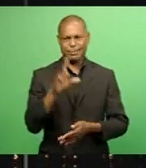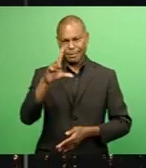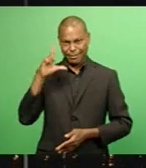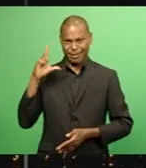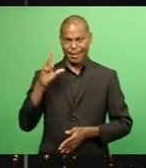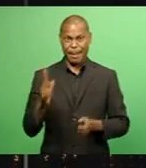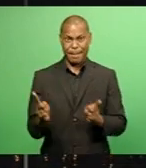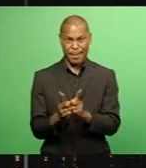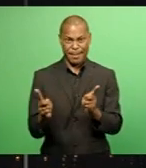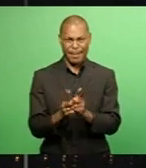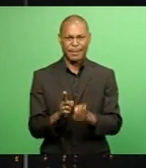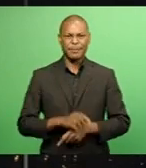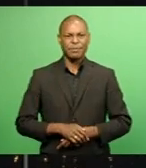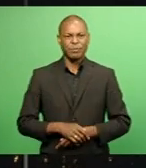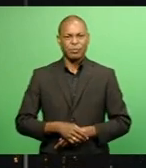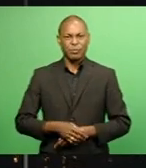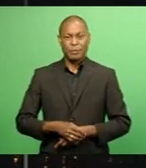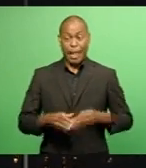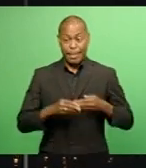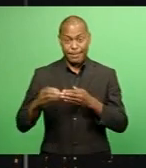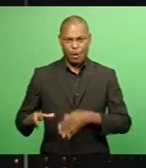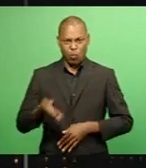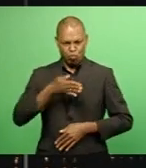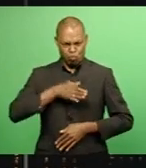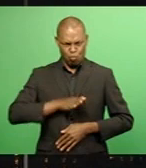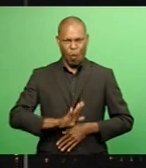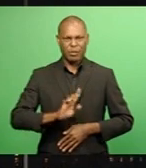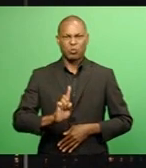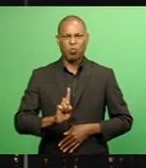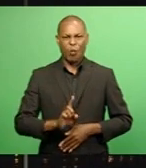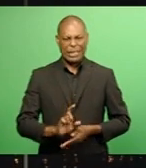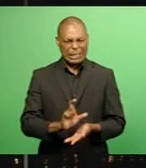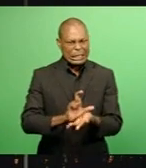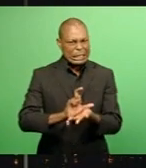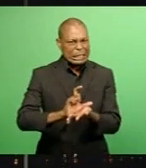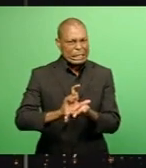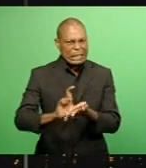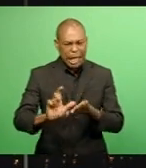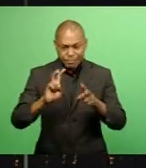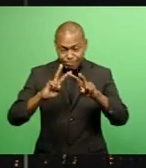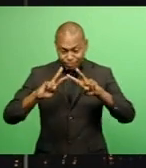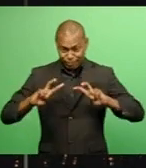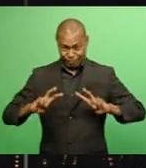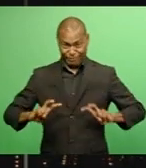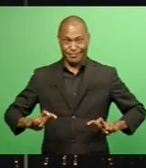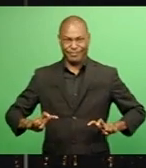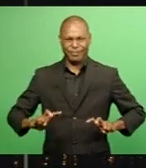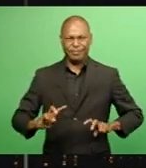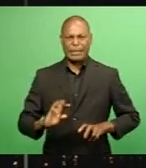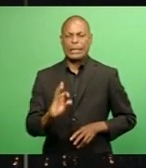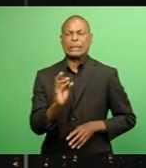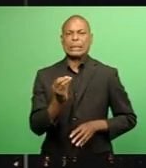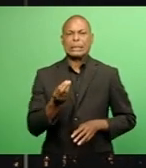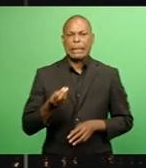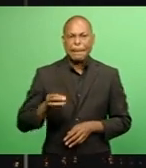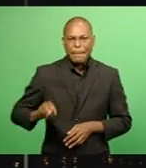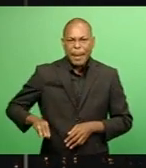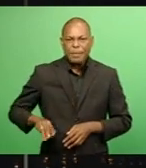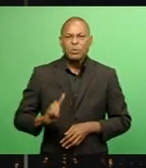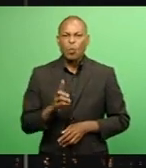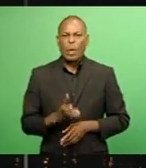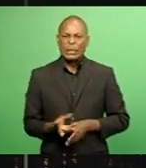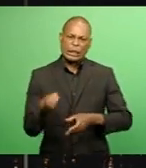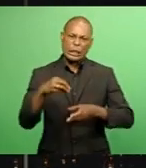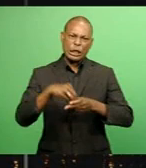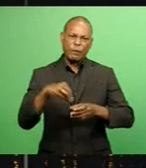SODELPA wants transparency and accountability in the ongoing investigation whereby some members are alleged to be involved